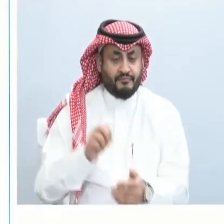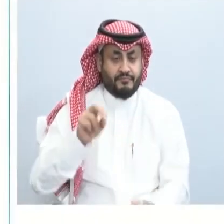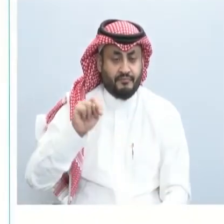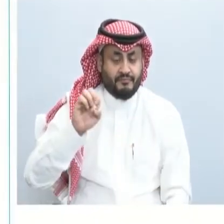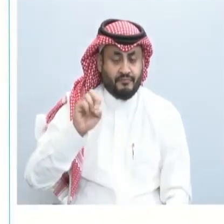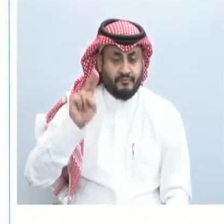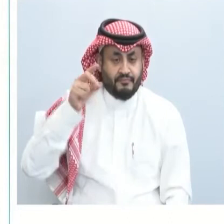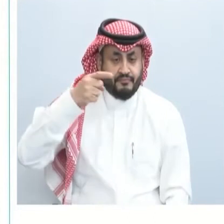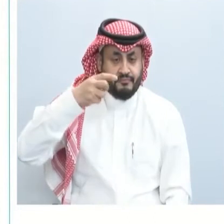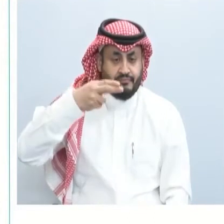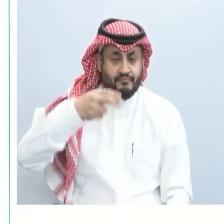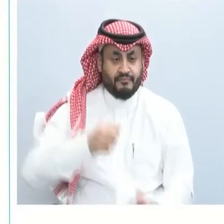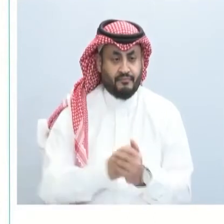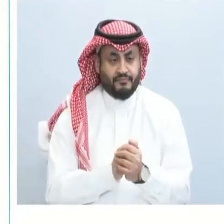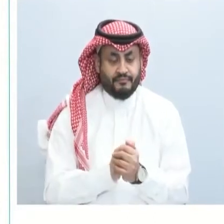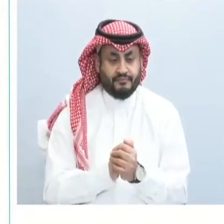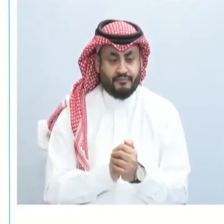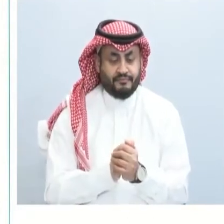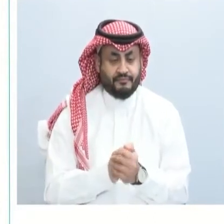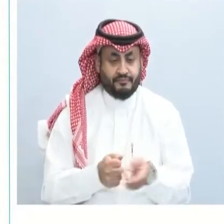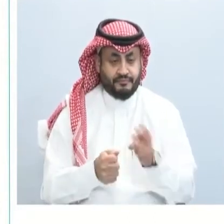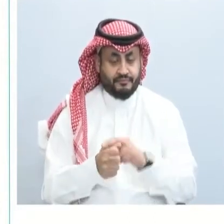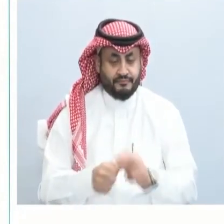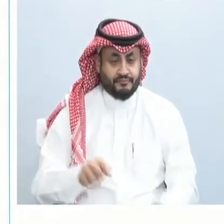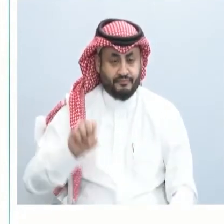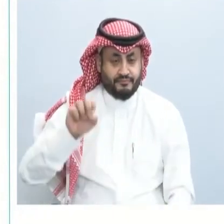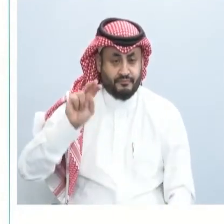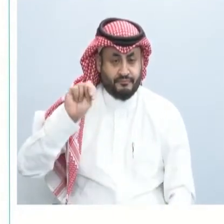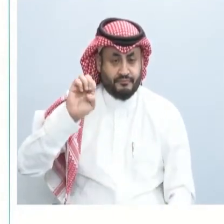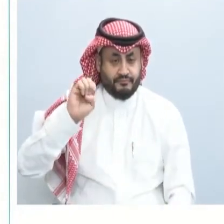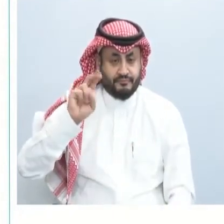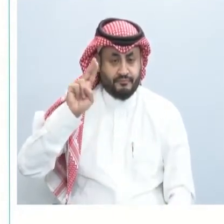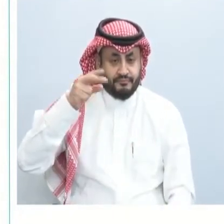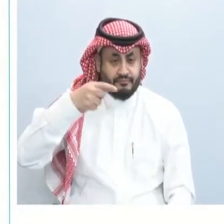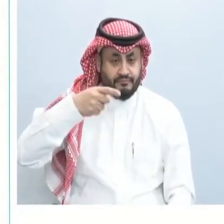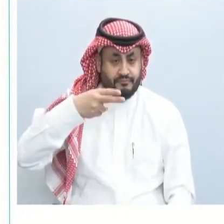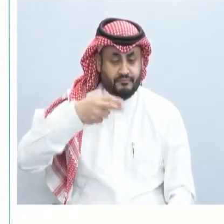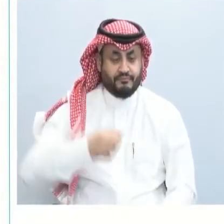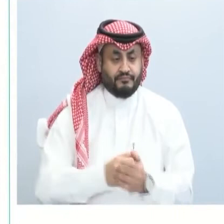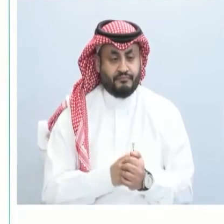enough. Enough. Say with me. Enough.